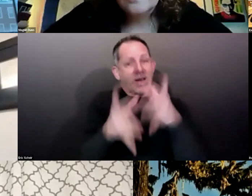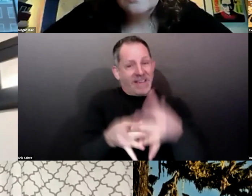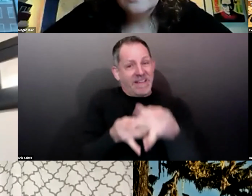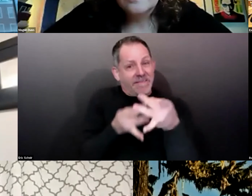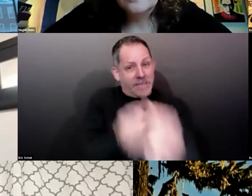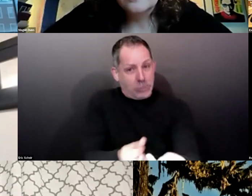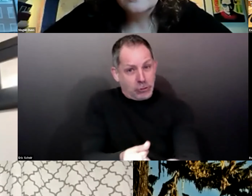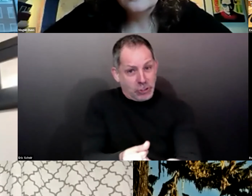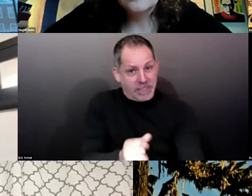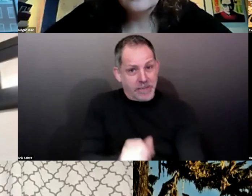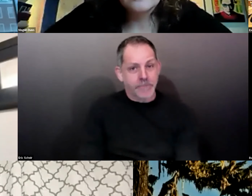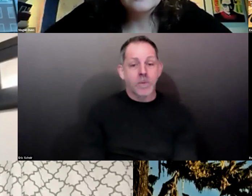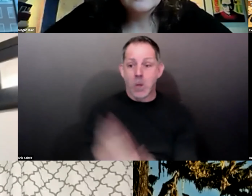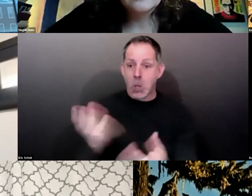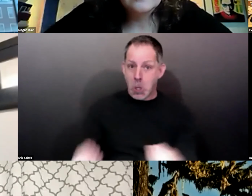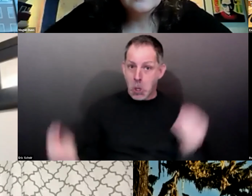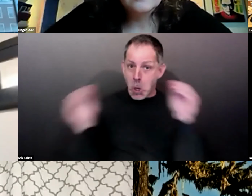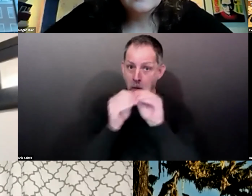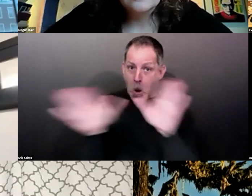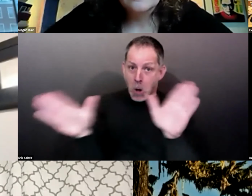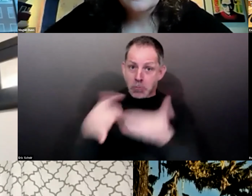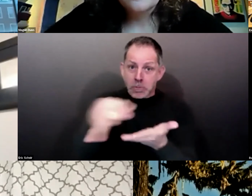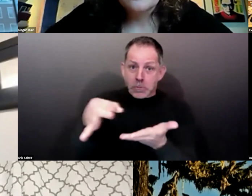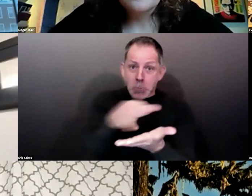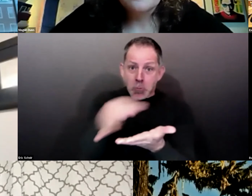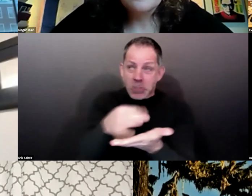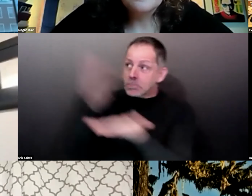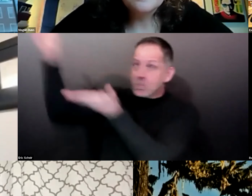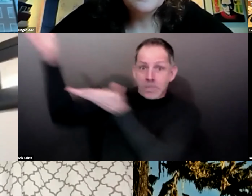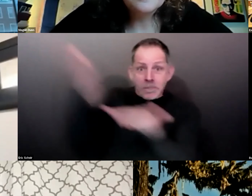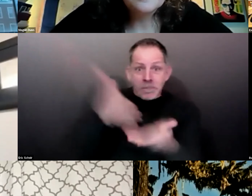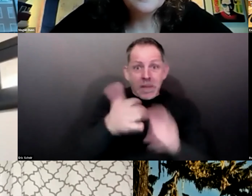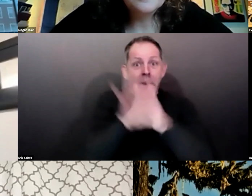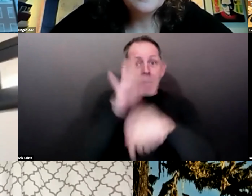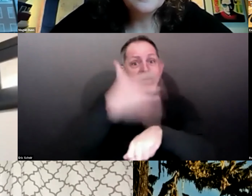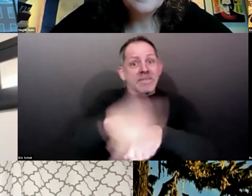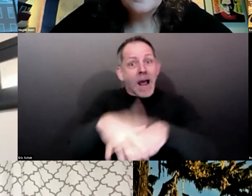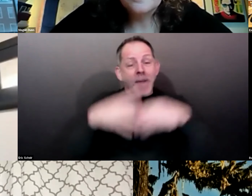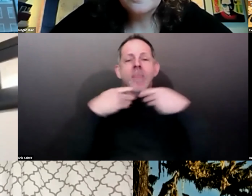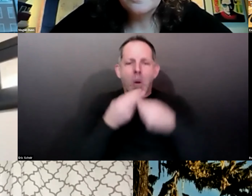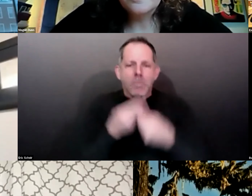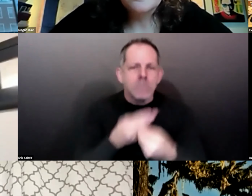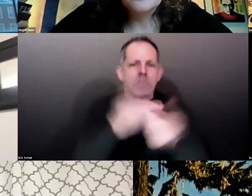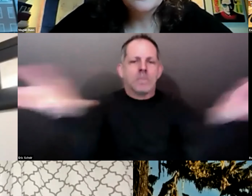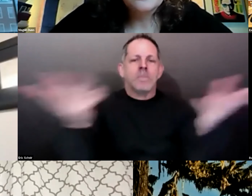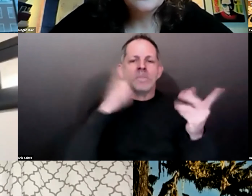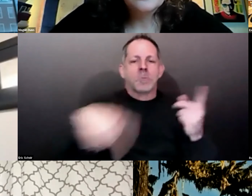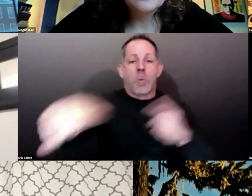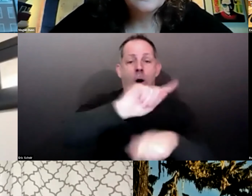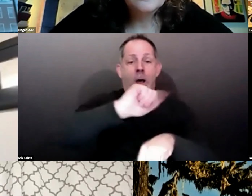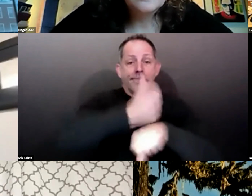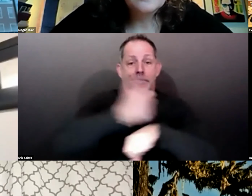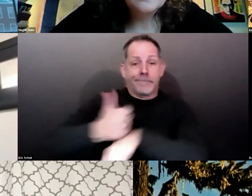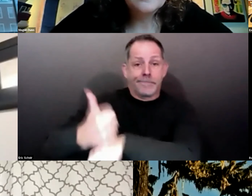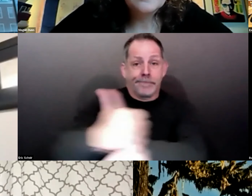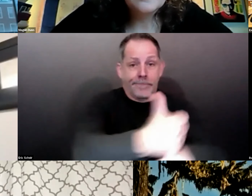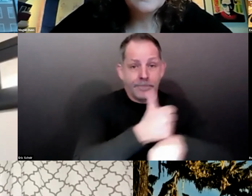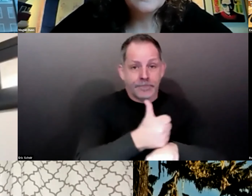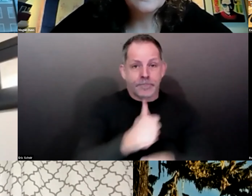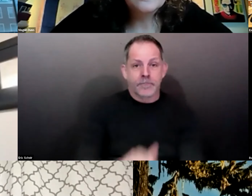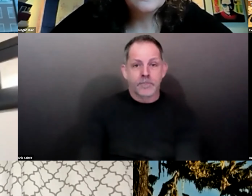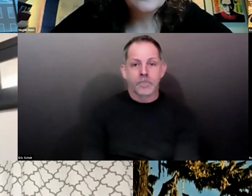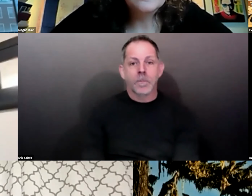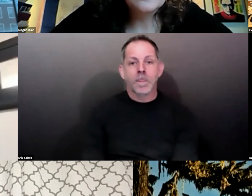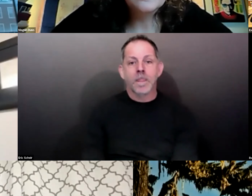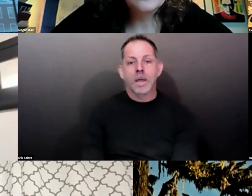difficulties. The vaccine is really the best, most direct way out of this pandemic. Once enough people get vaccinated, we can